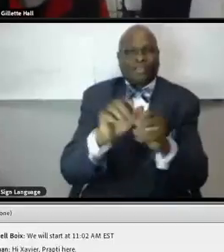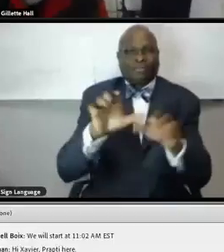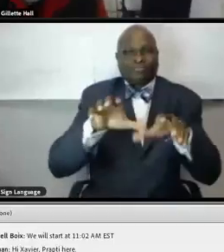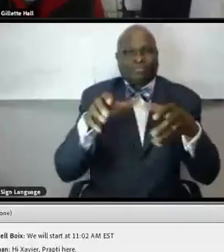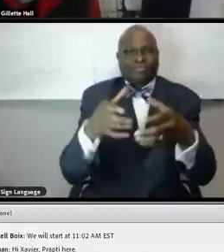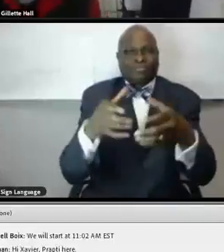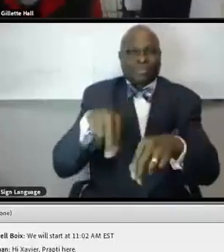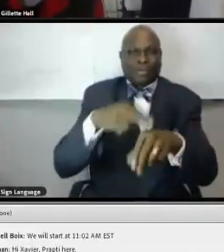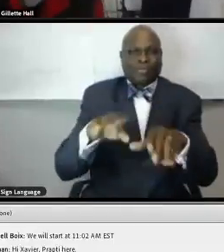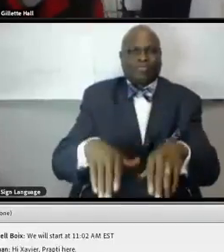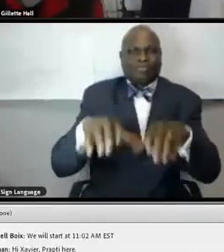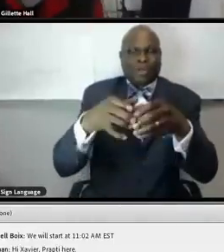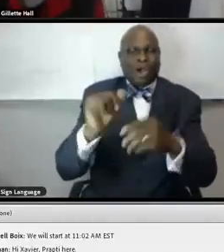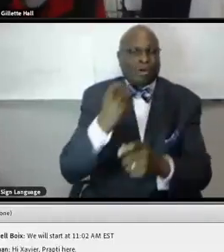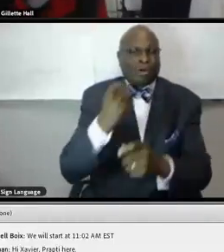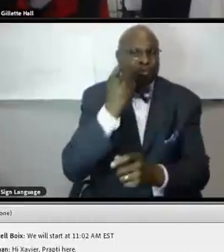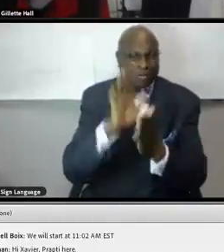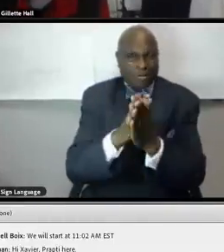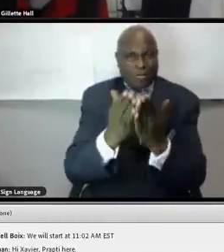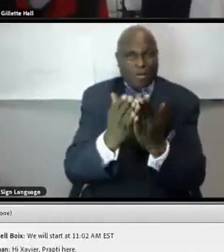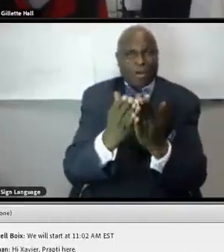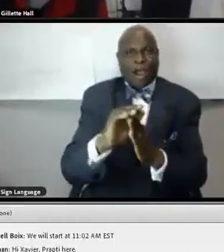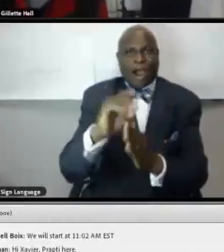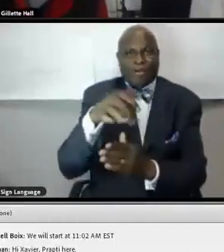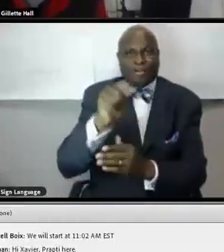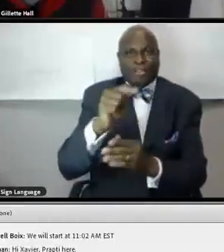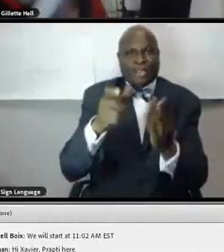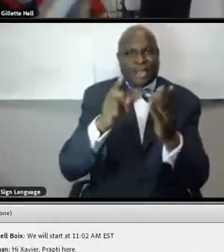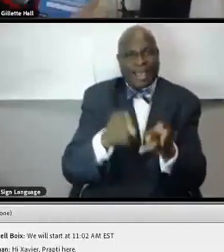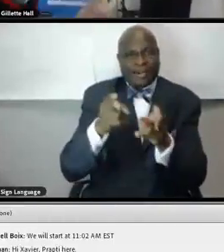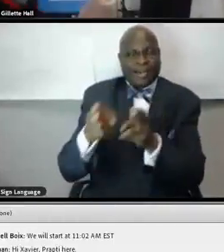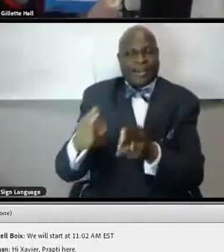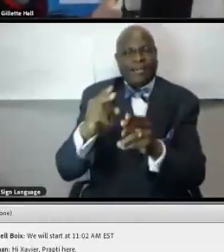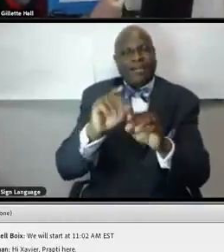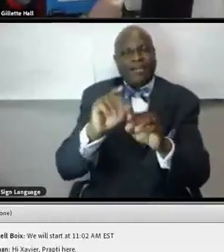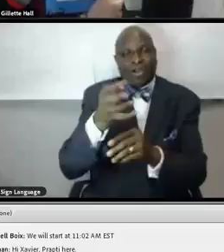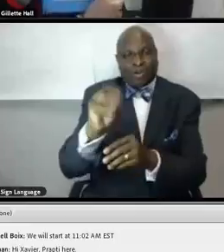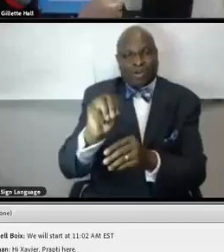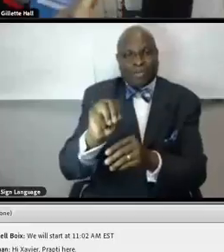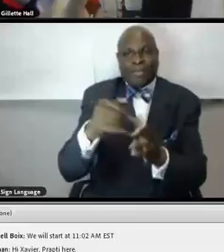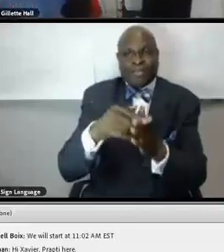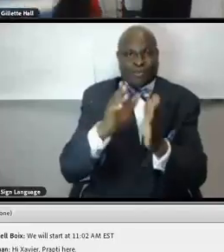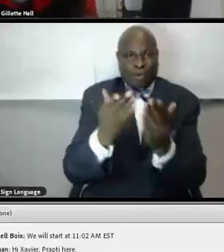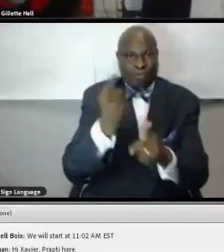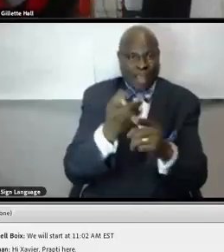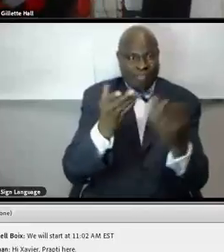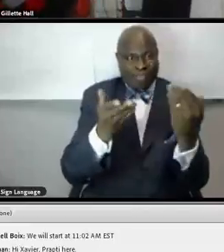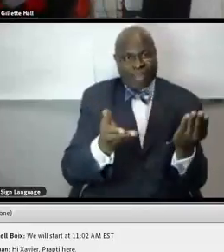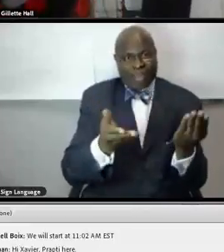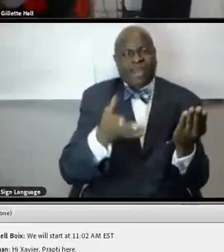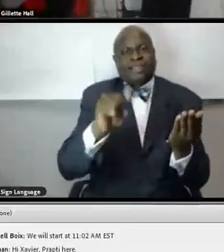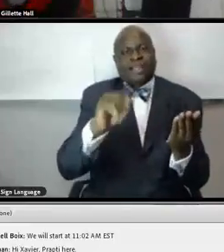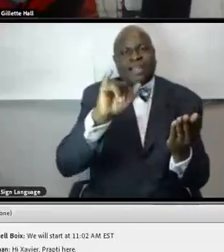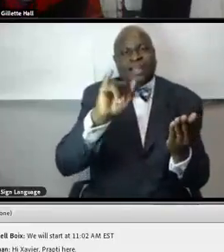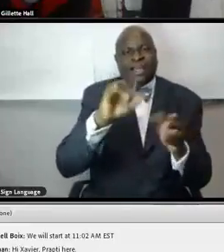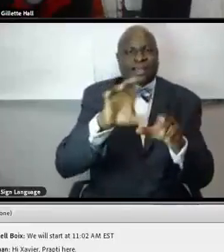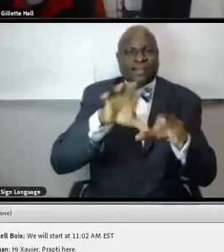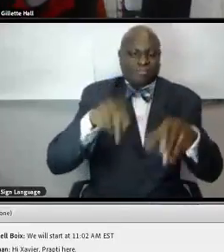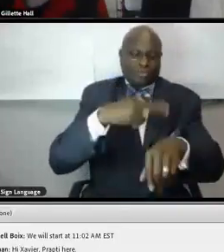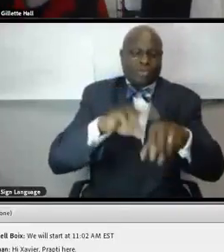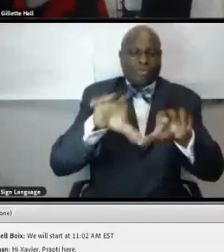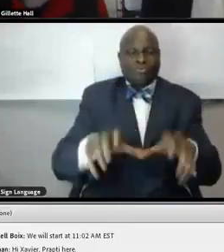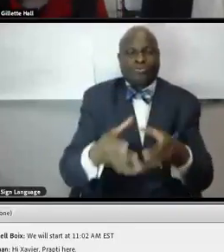concerned. Her latest book with Harry Petrinos is an edited volume, and this is that edited volume. It's called Indigenous Peoples,